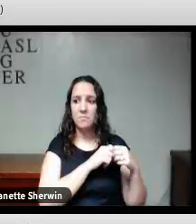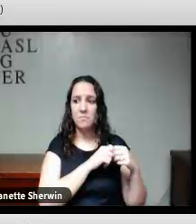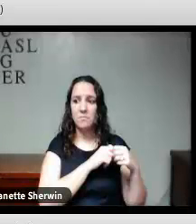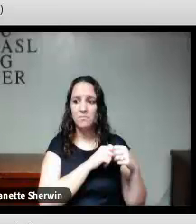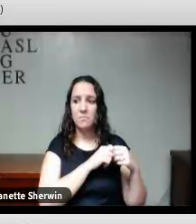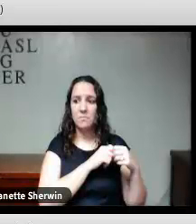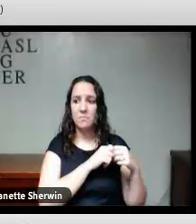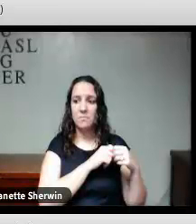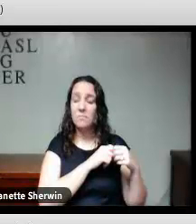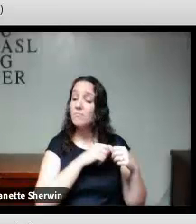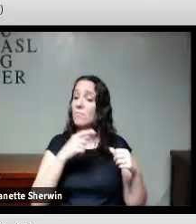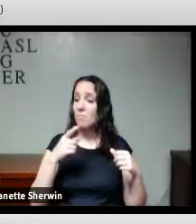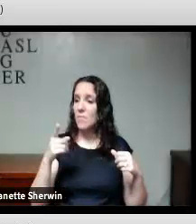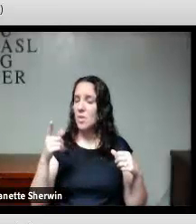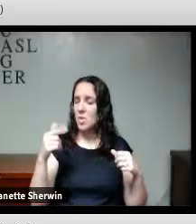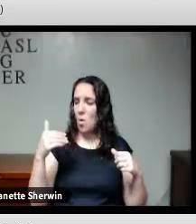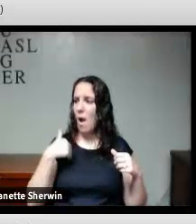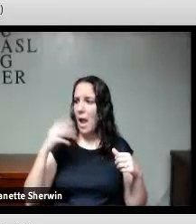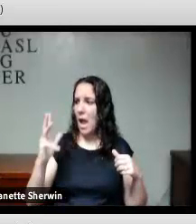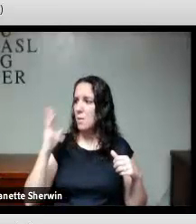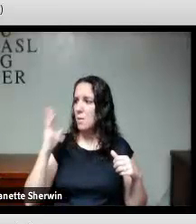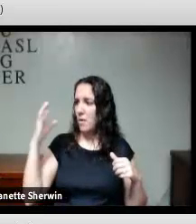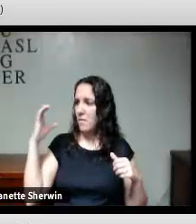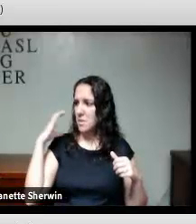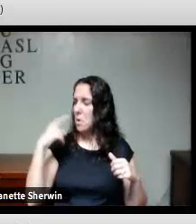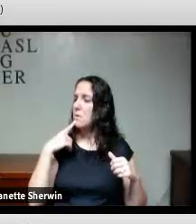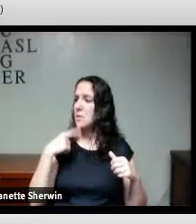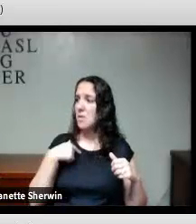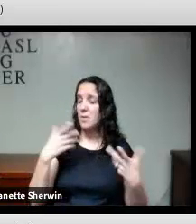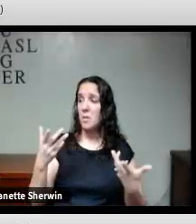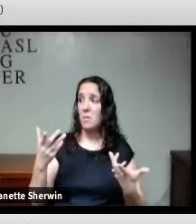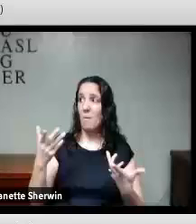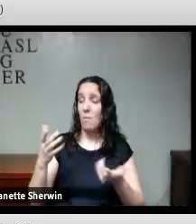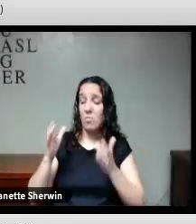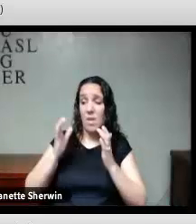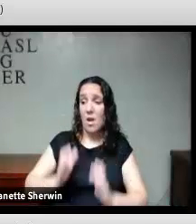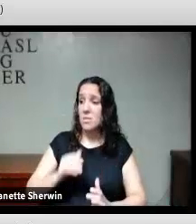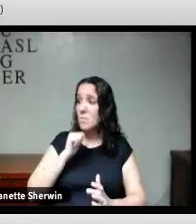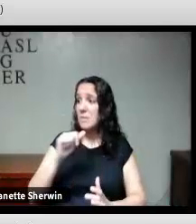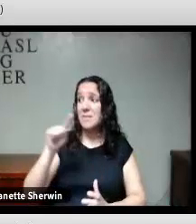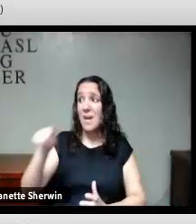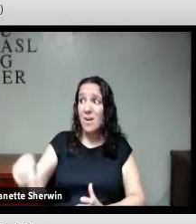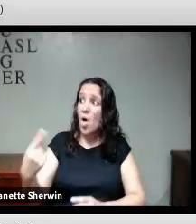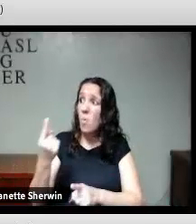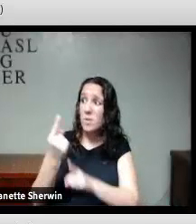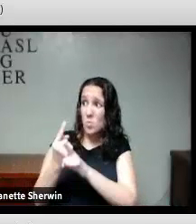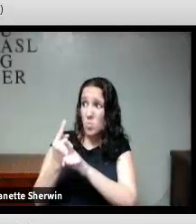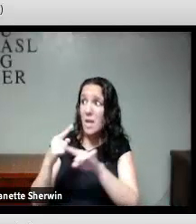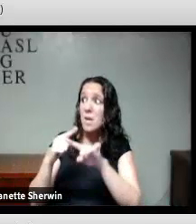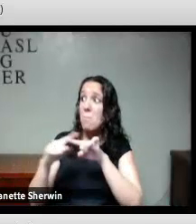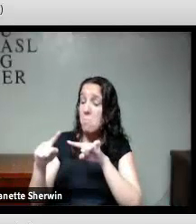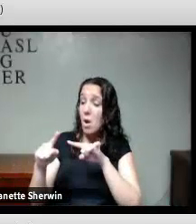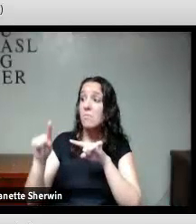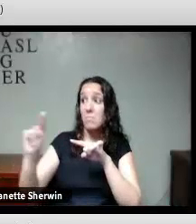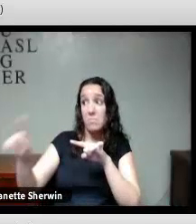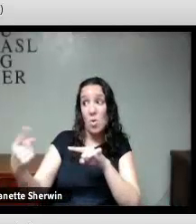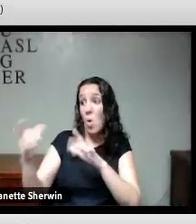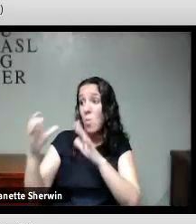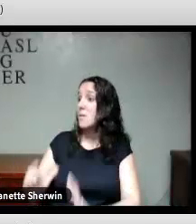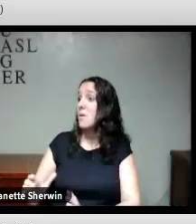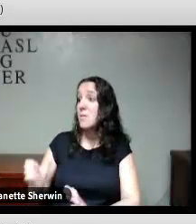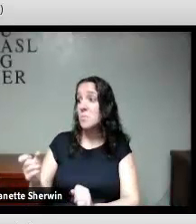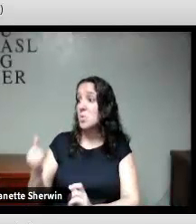always the customer. And that's what people forget, isn't it? So if you understand that they are always the customer, and if you